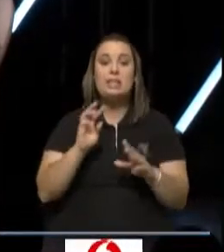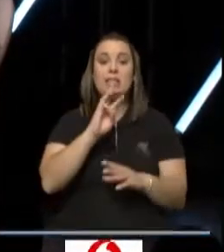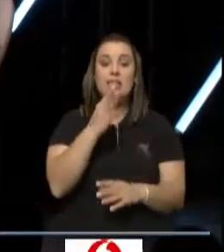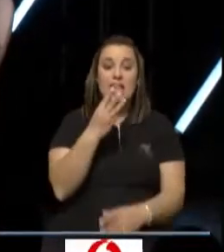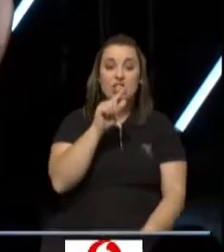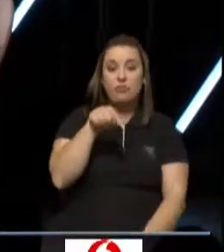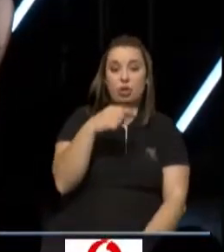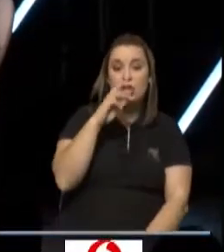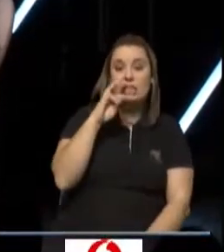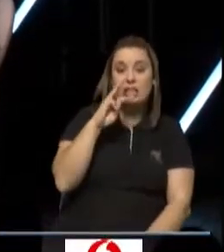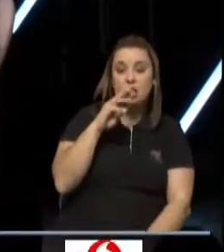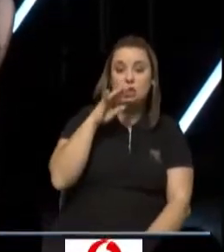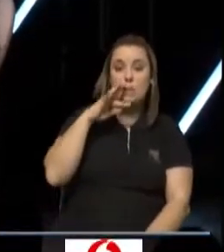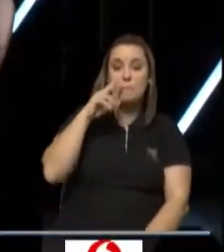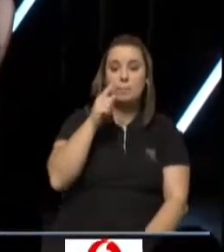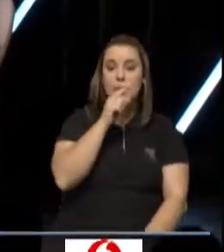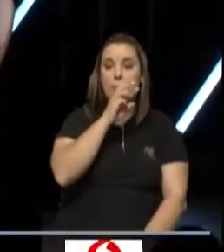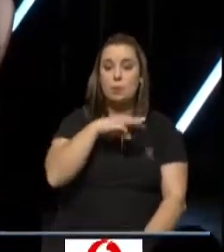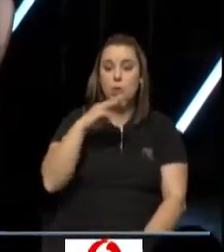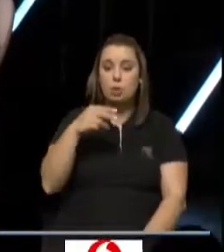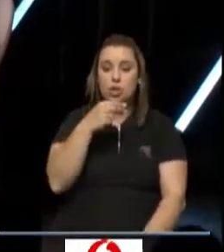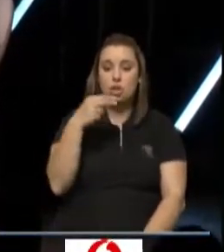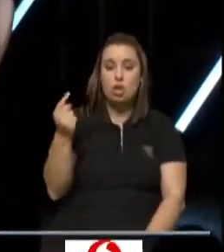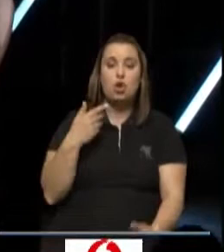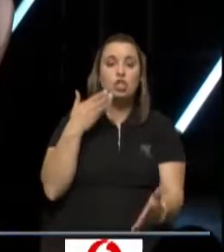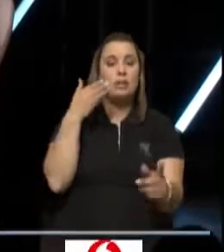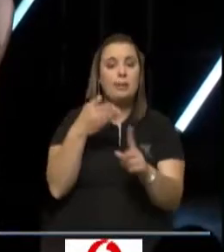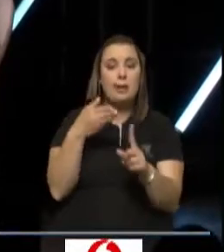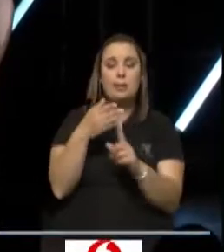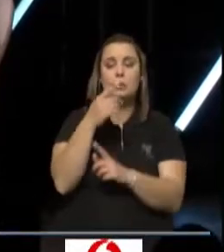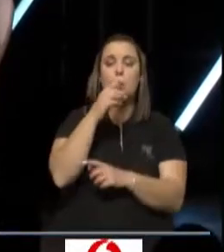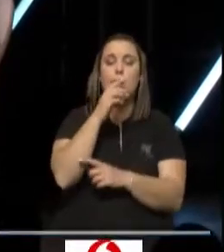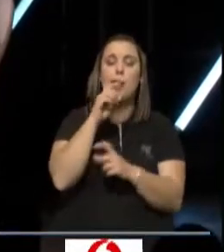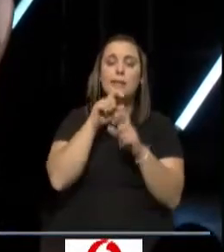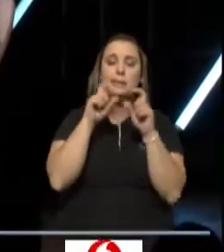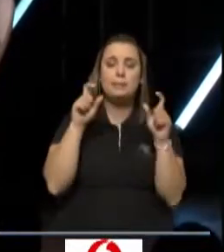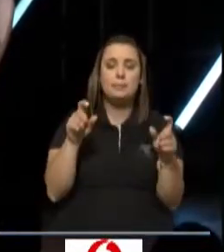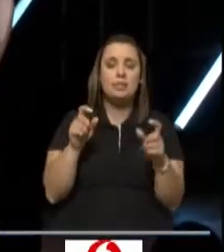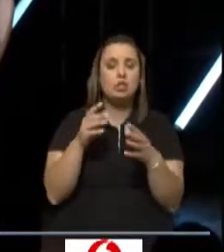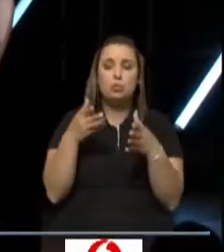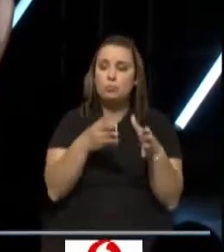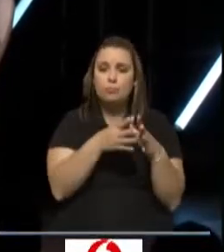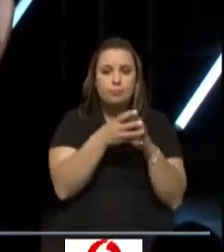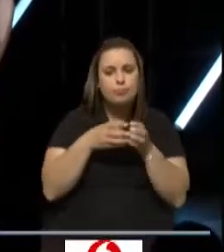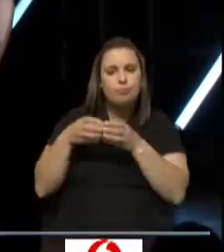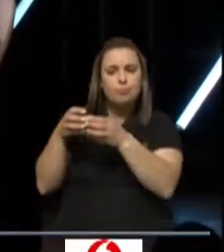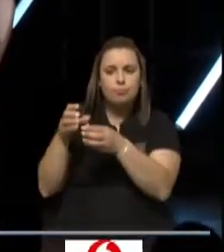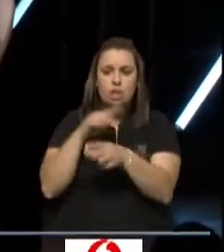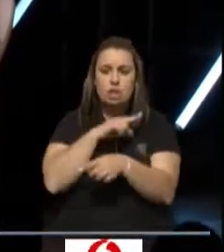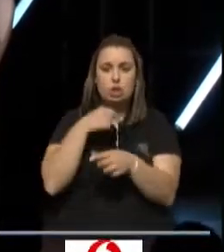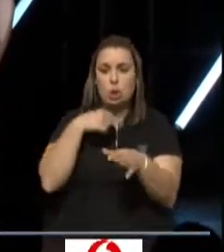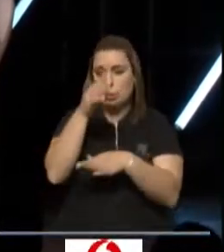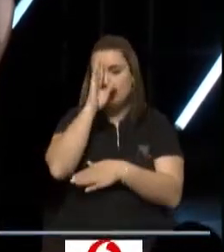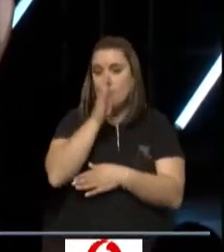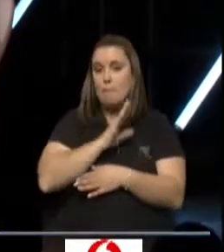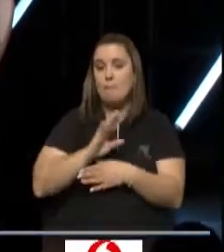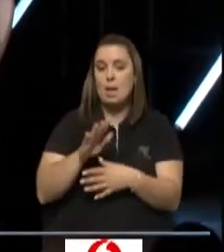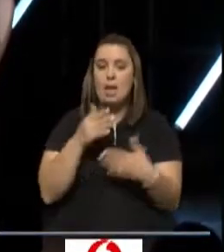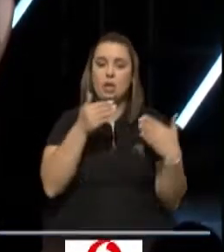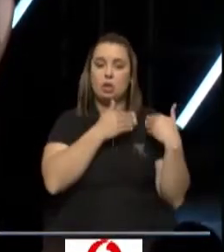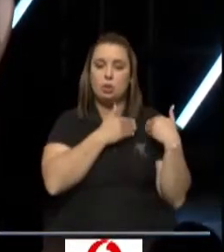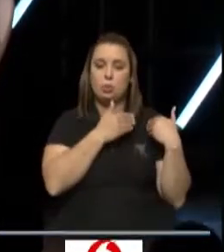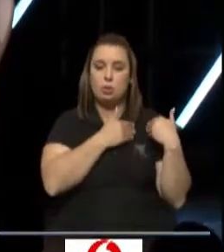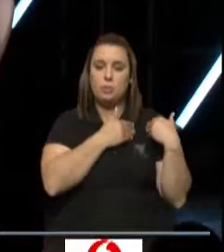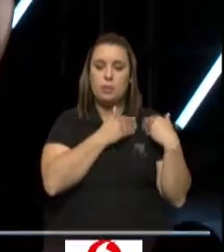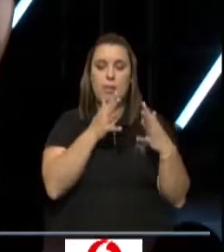Cooperative work and companies. So the 3 billion are being assigned, allotted directly to SMEs, which is the